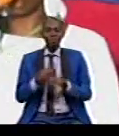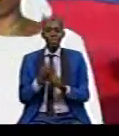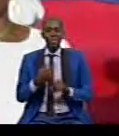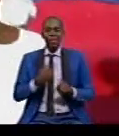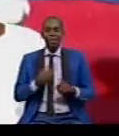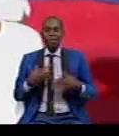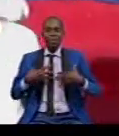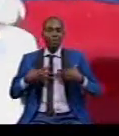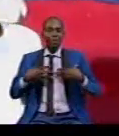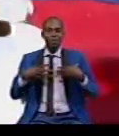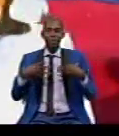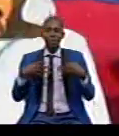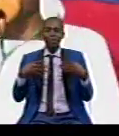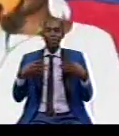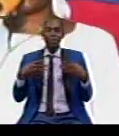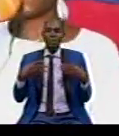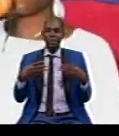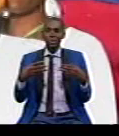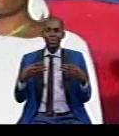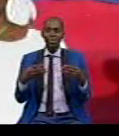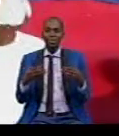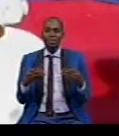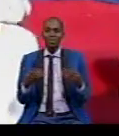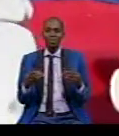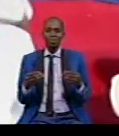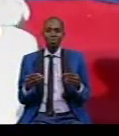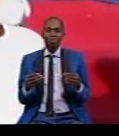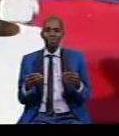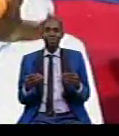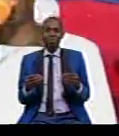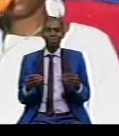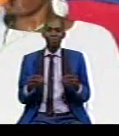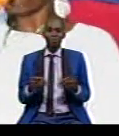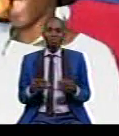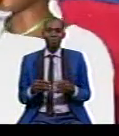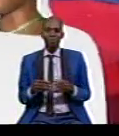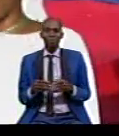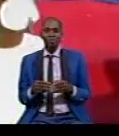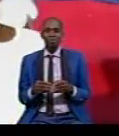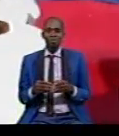miracle with your name attached unto it.